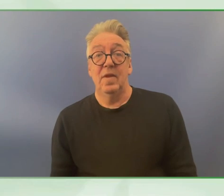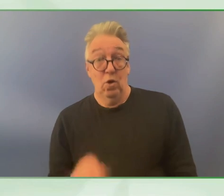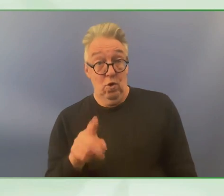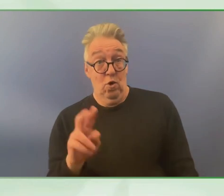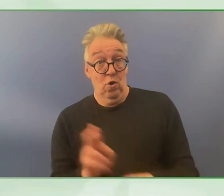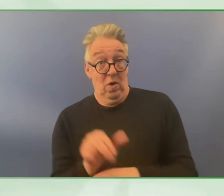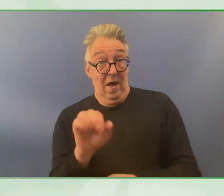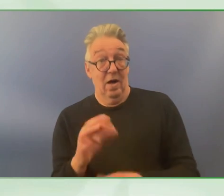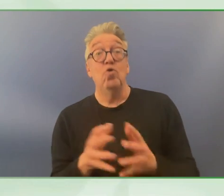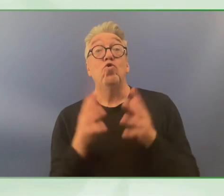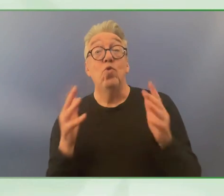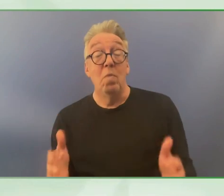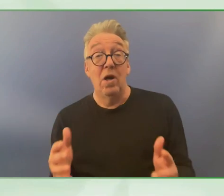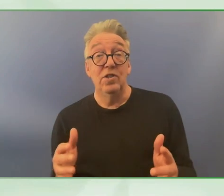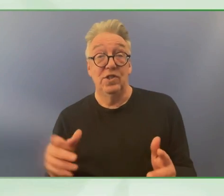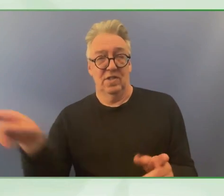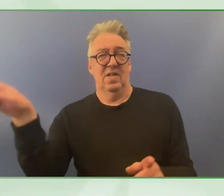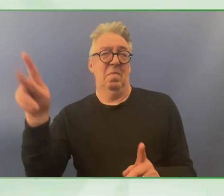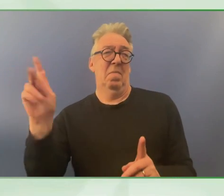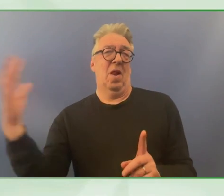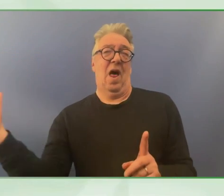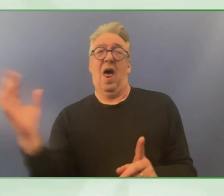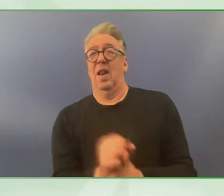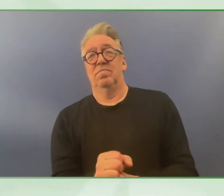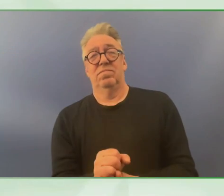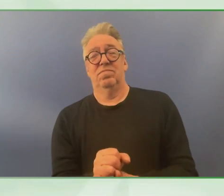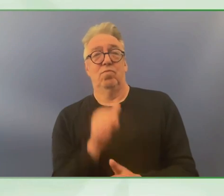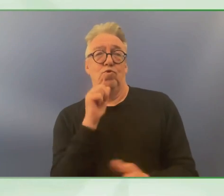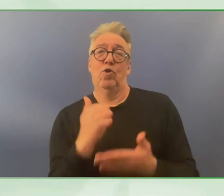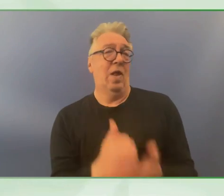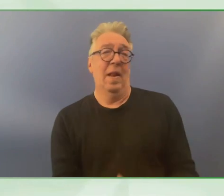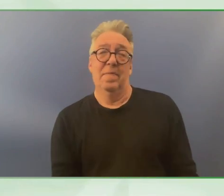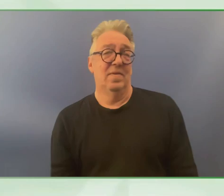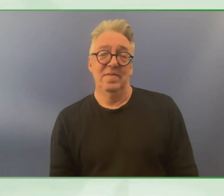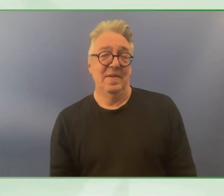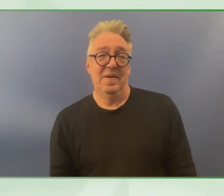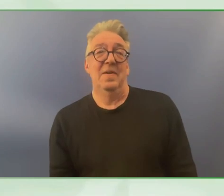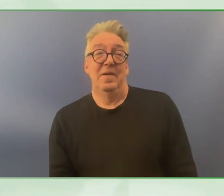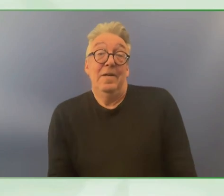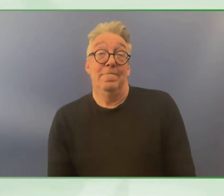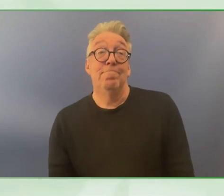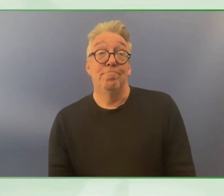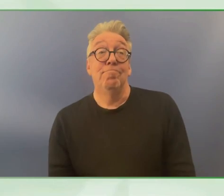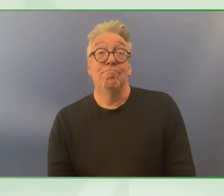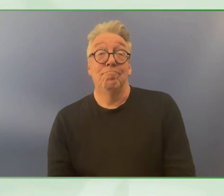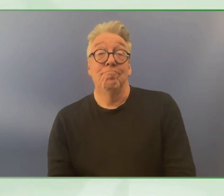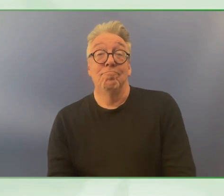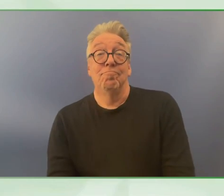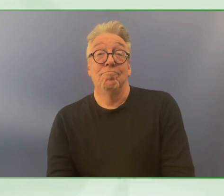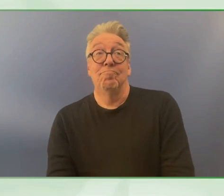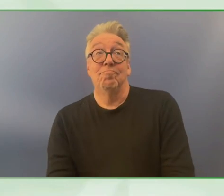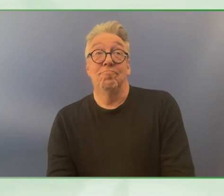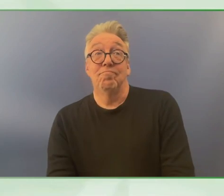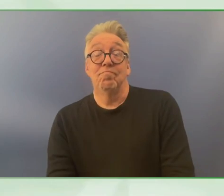becomes visible, and it's to the detriment of your reputation, I may say. Mm-hmm. Thank you. Sylwia,